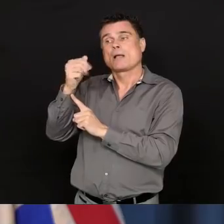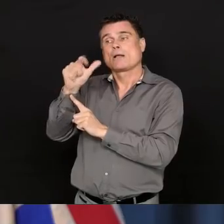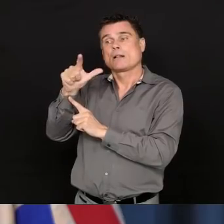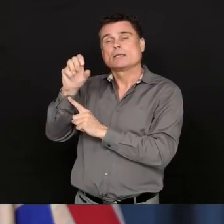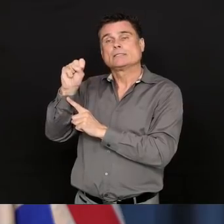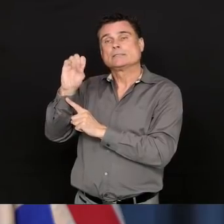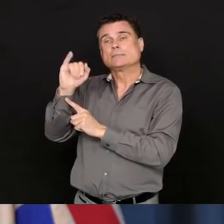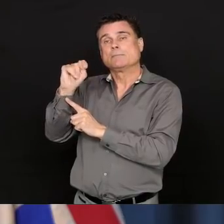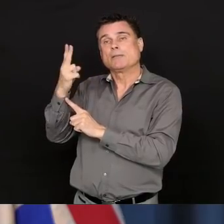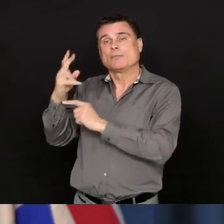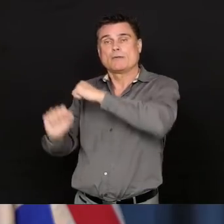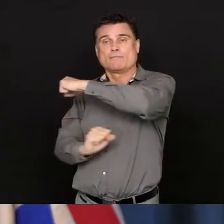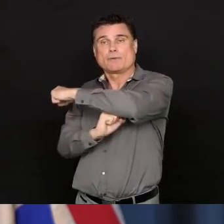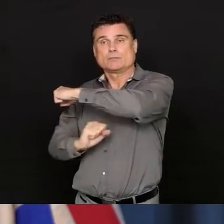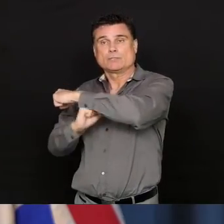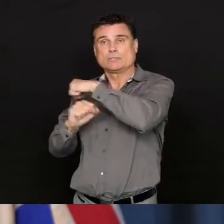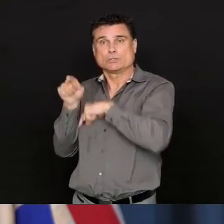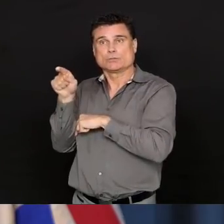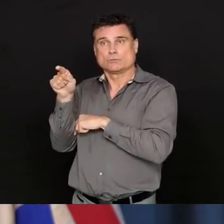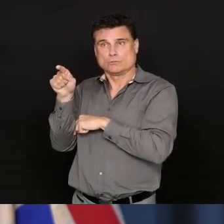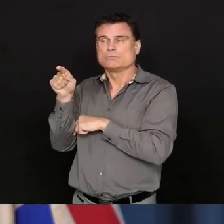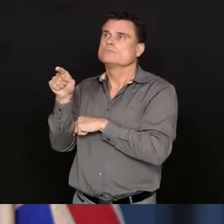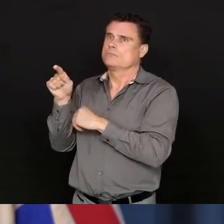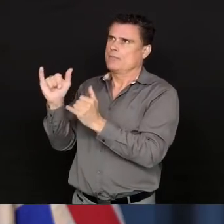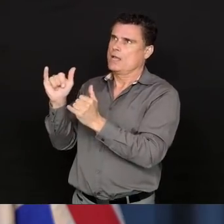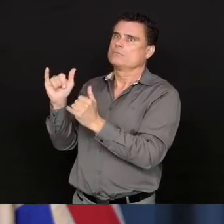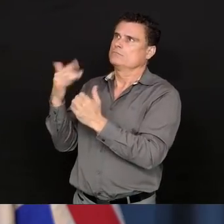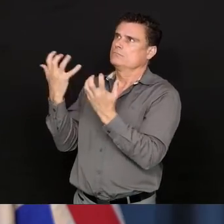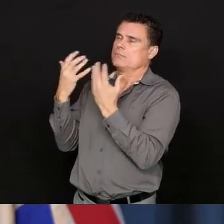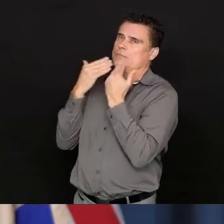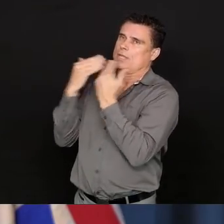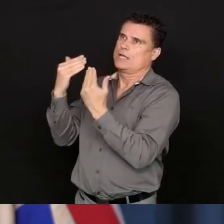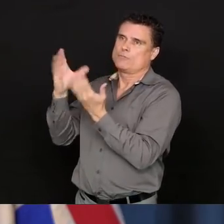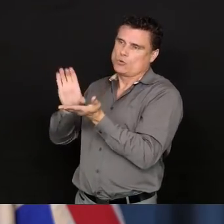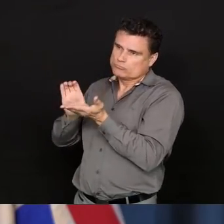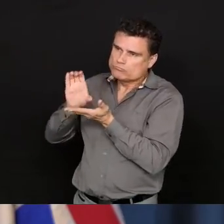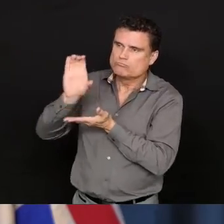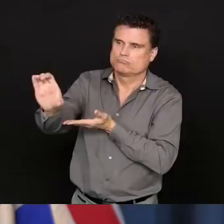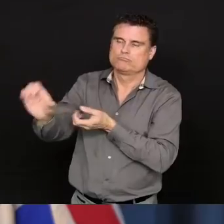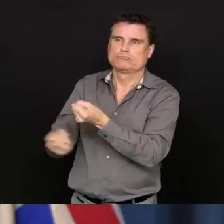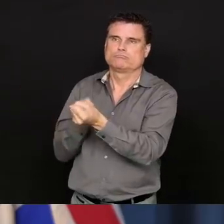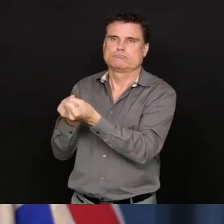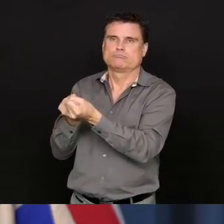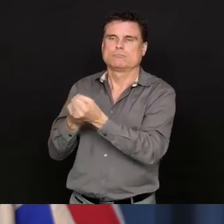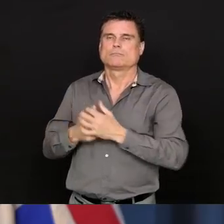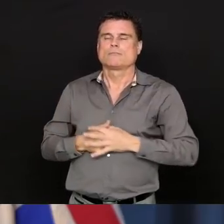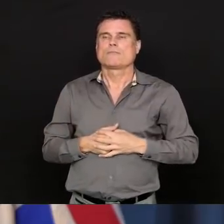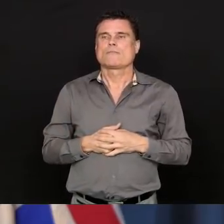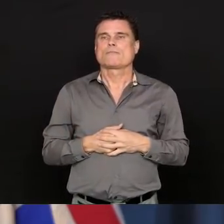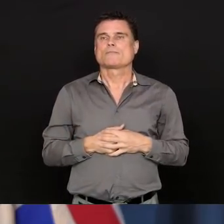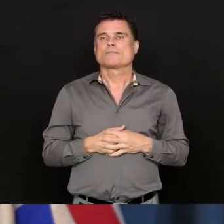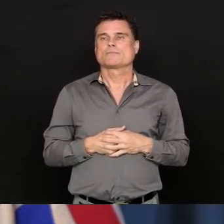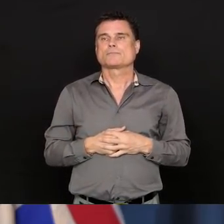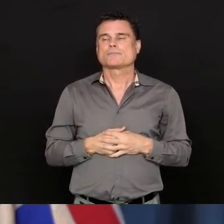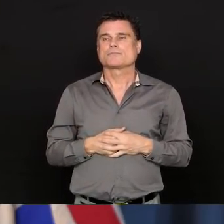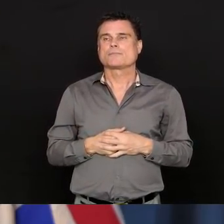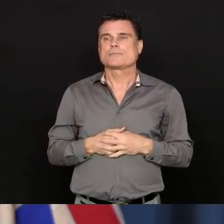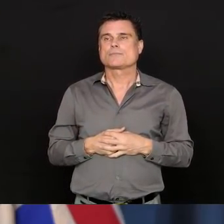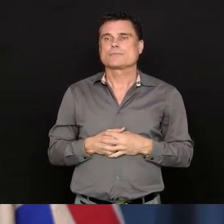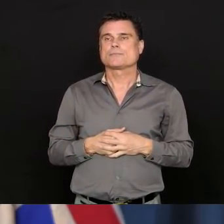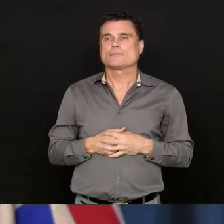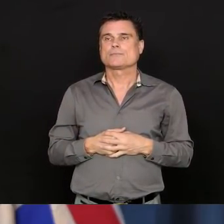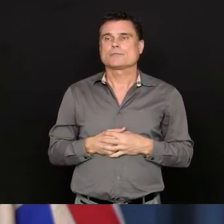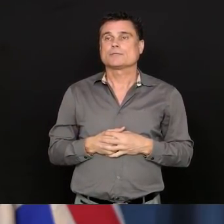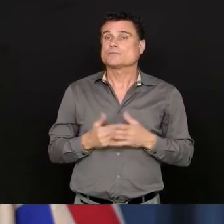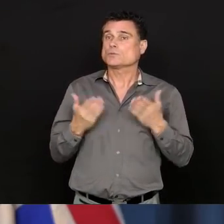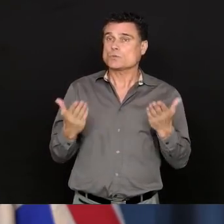tracking transmission of the virus in British Columbia, and that is contributing to the modeling that we've presented, as well as the more